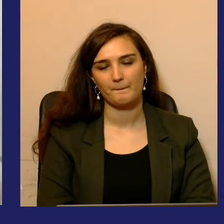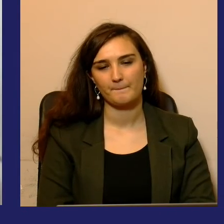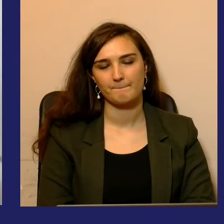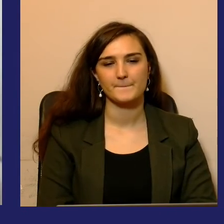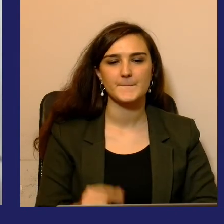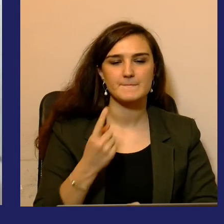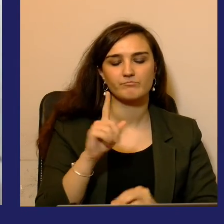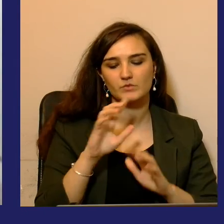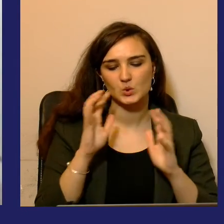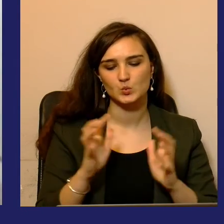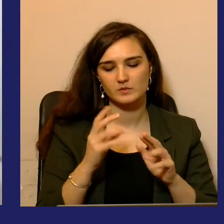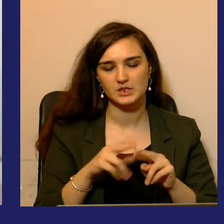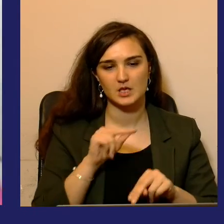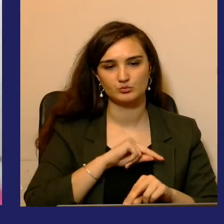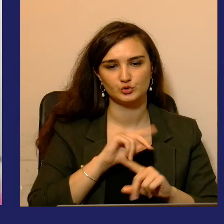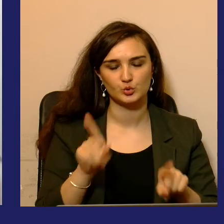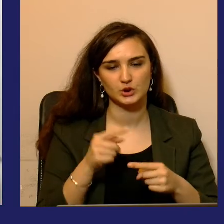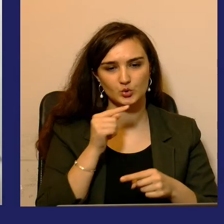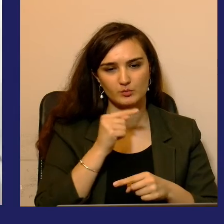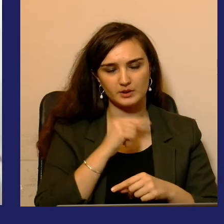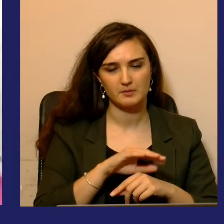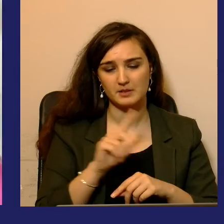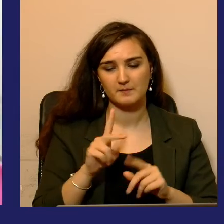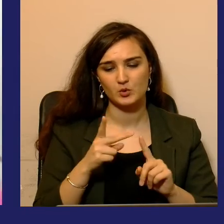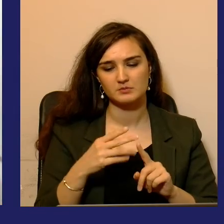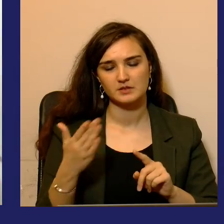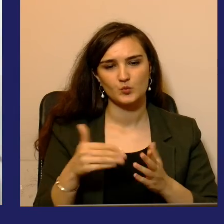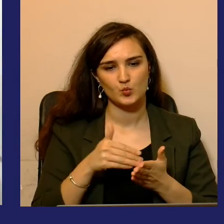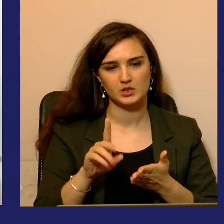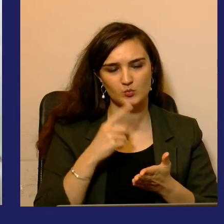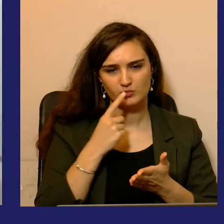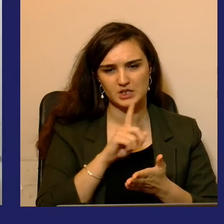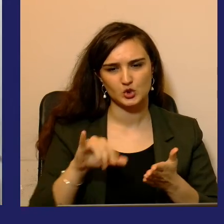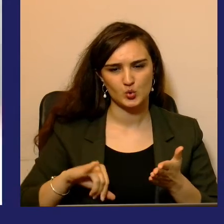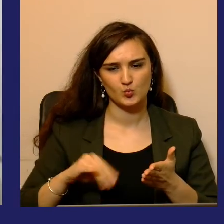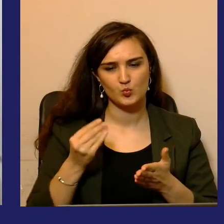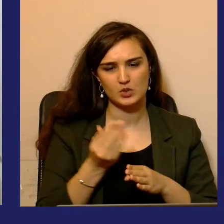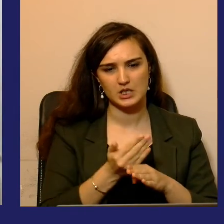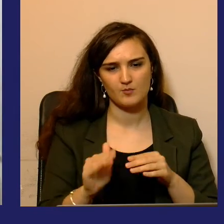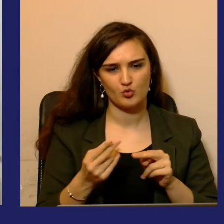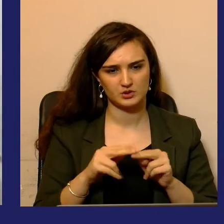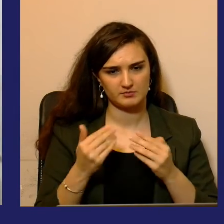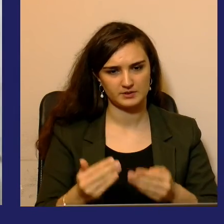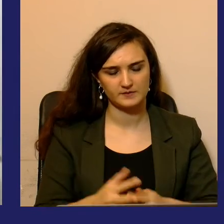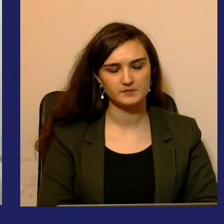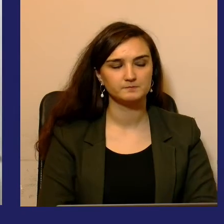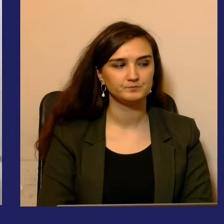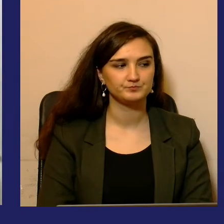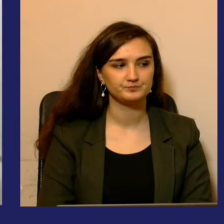to spend. So that's not the problem. The problem is not sort of this overwrought government